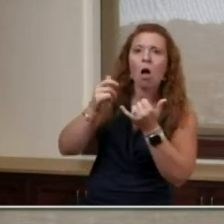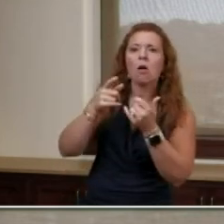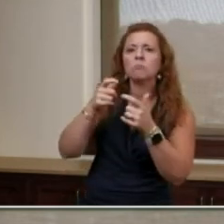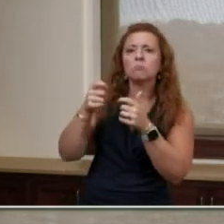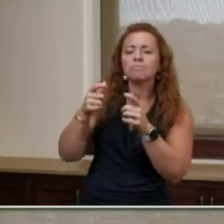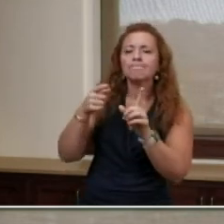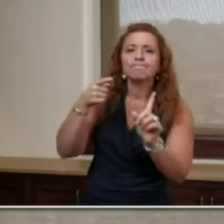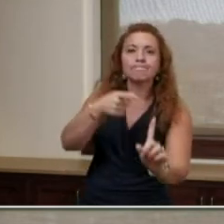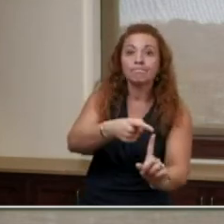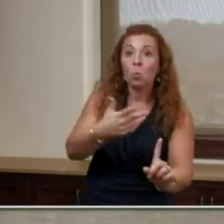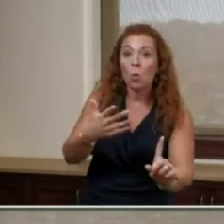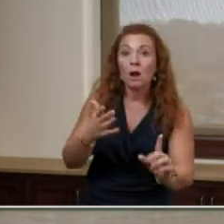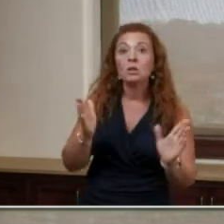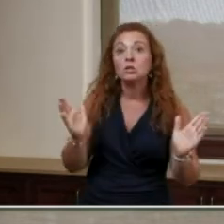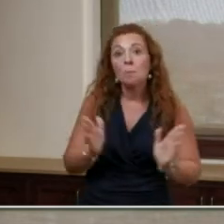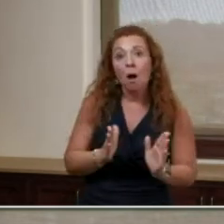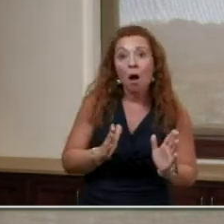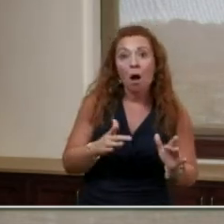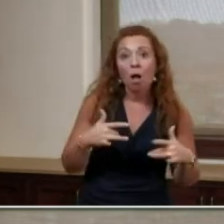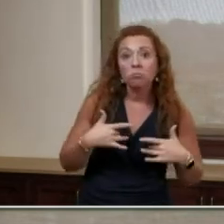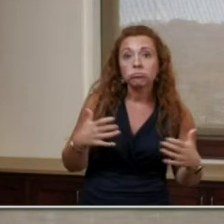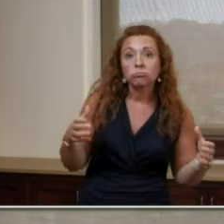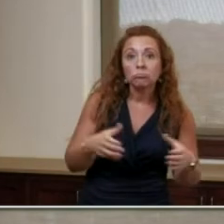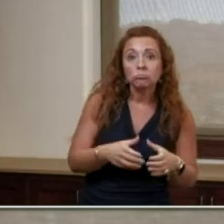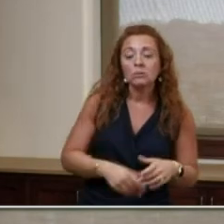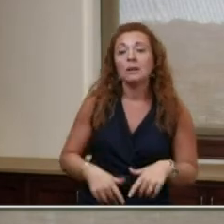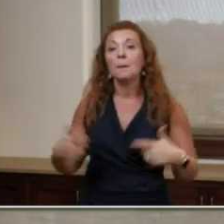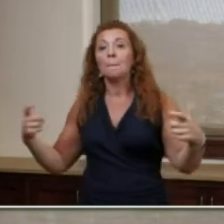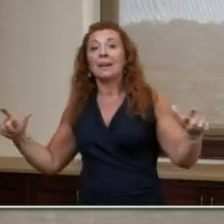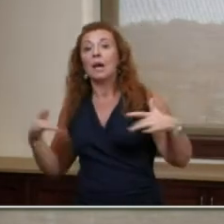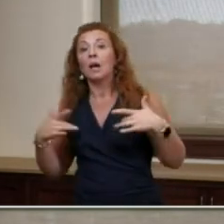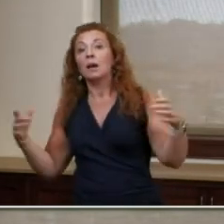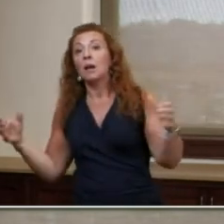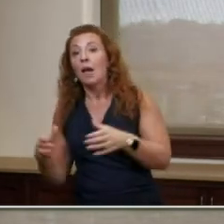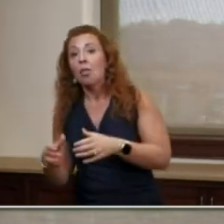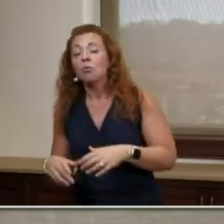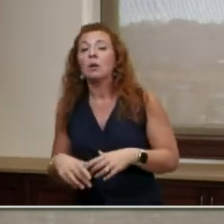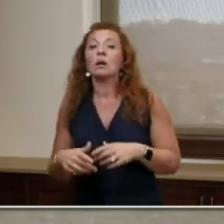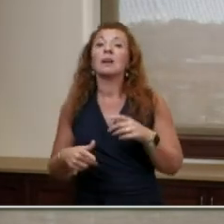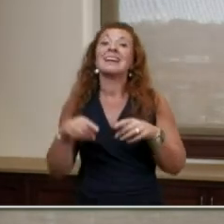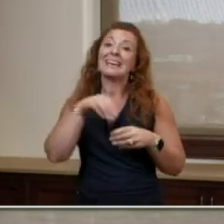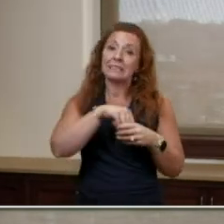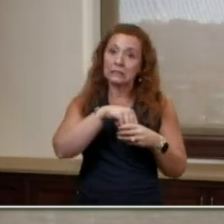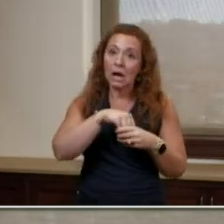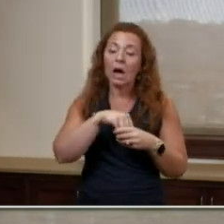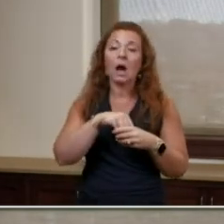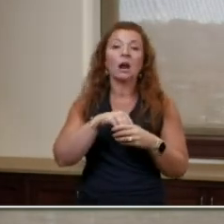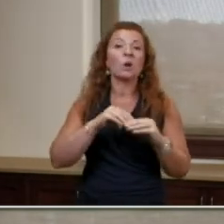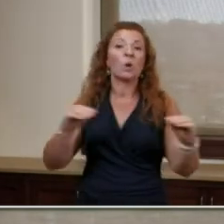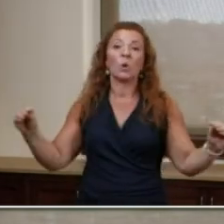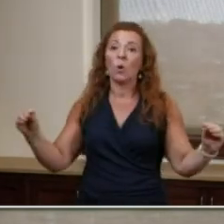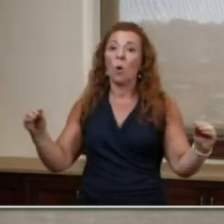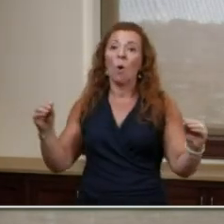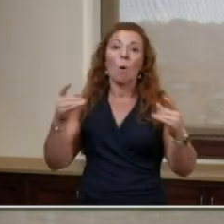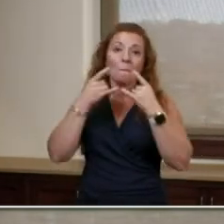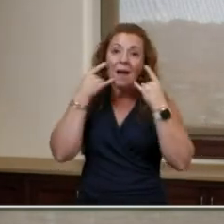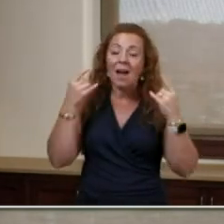tests back to small and large gatherings, mostly indoors, with no social distancing or mask wearing.